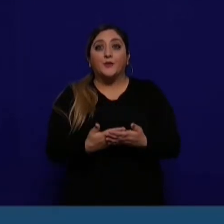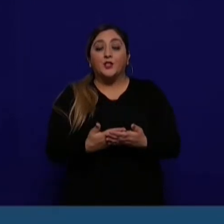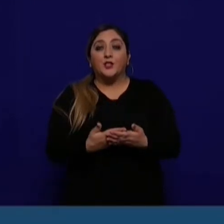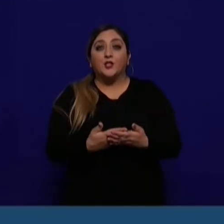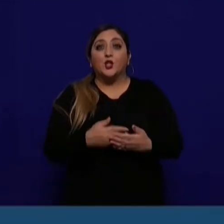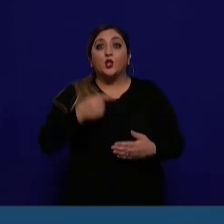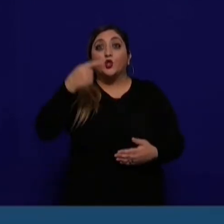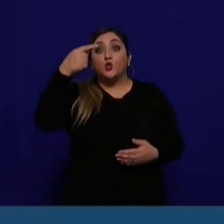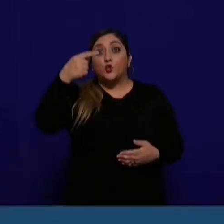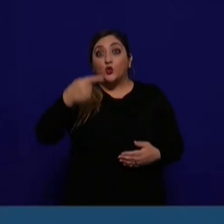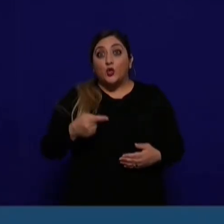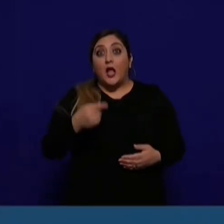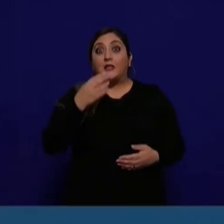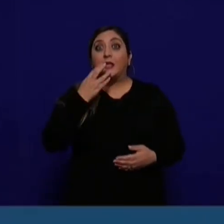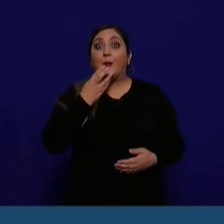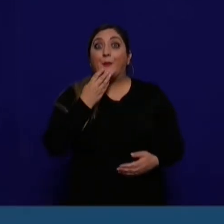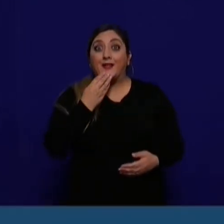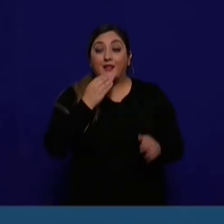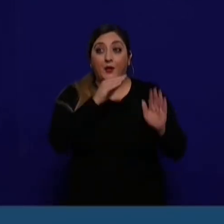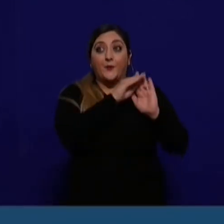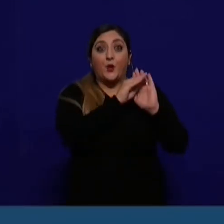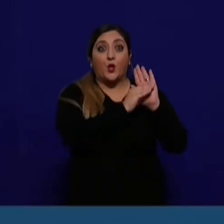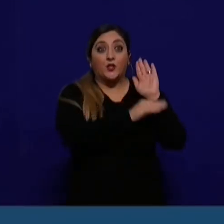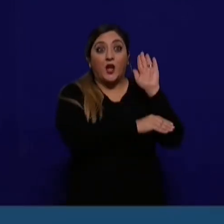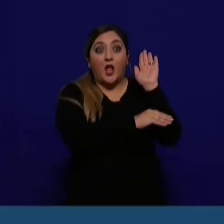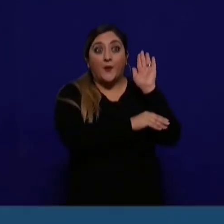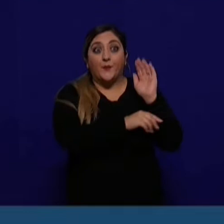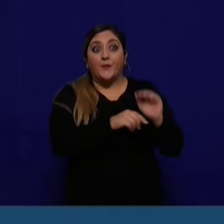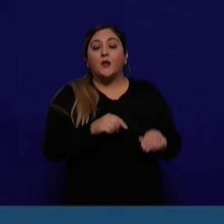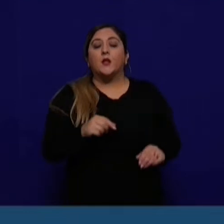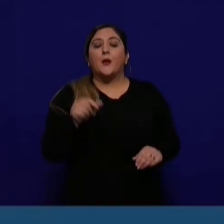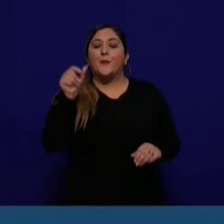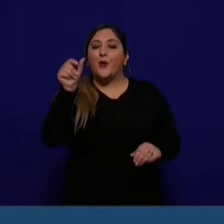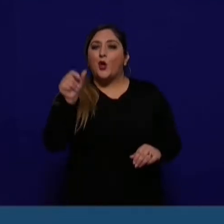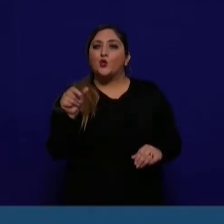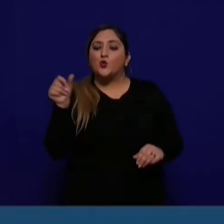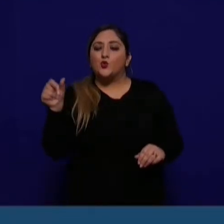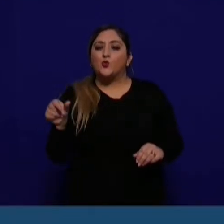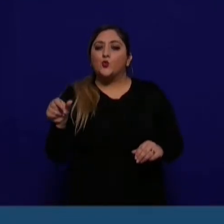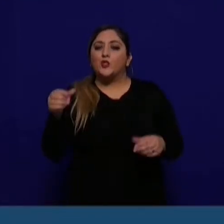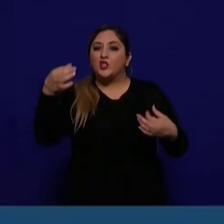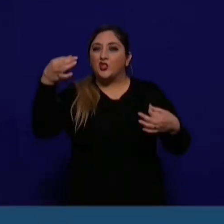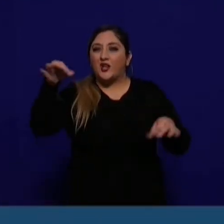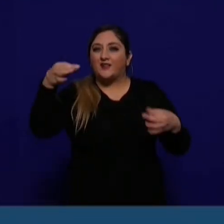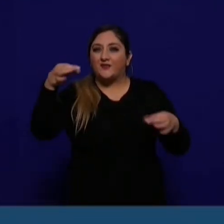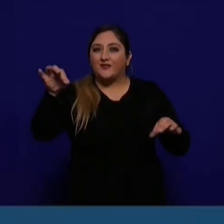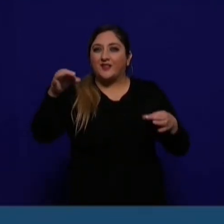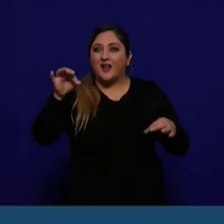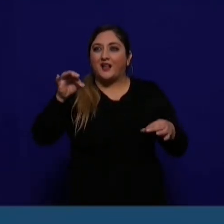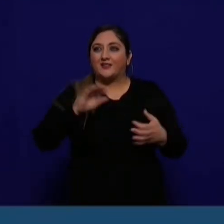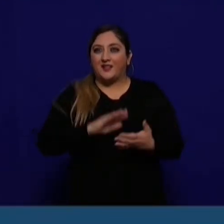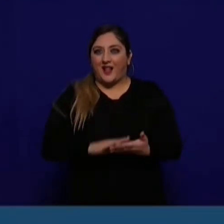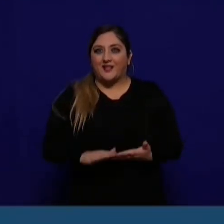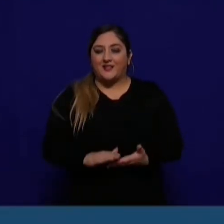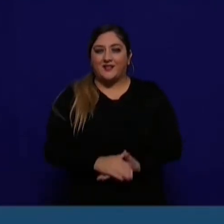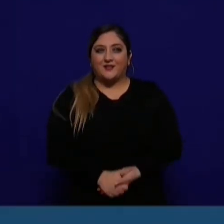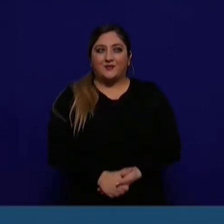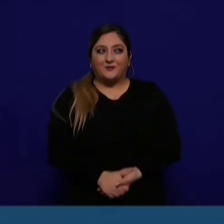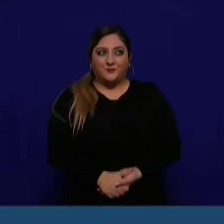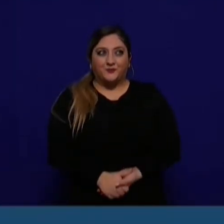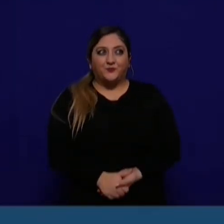program ukoll inkun nistgħu persuni joħorġu wkoll iċ-ċertifikati biex ikun kollox bil-lest.